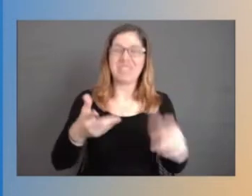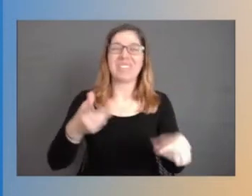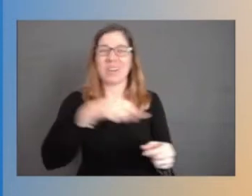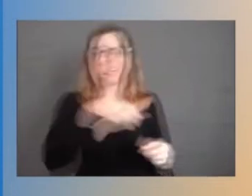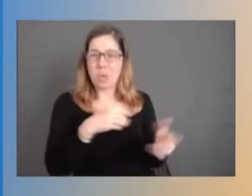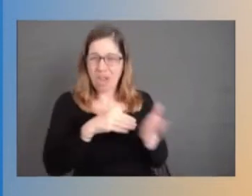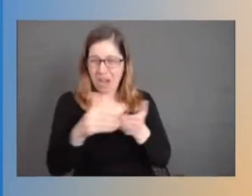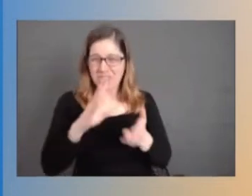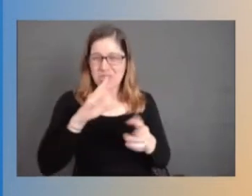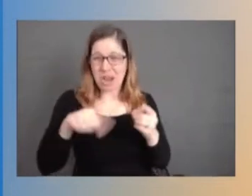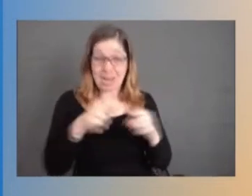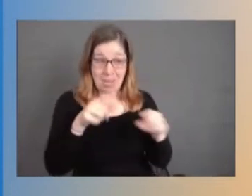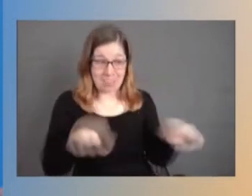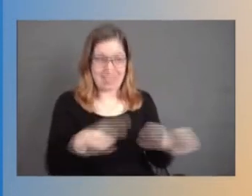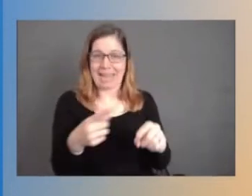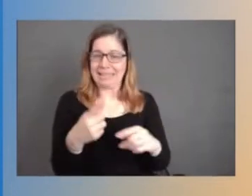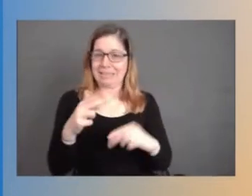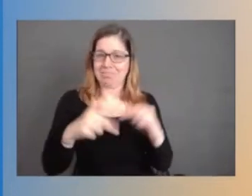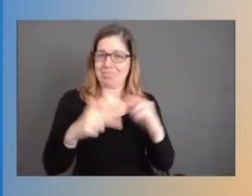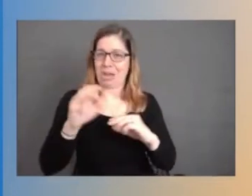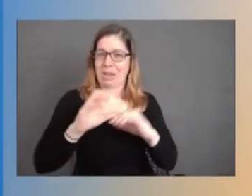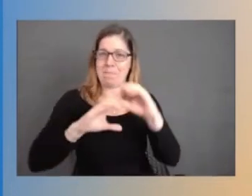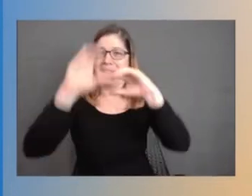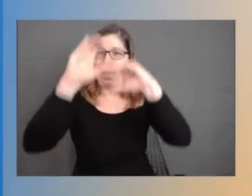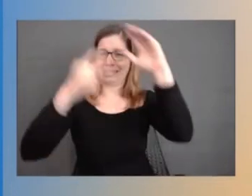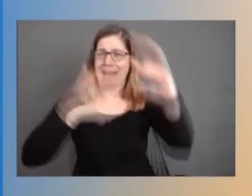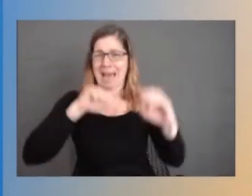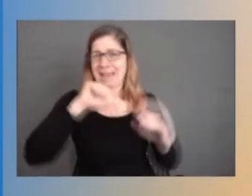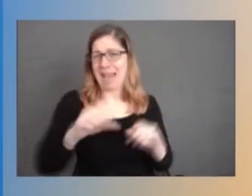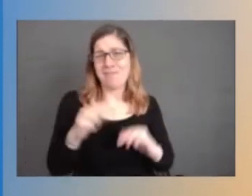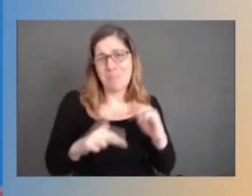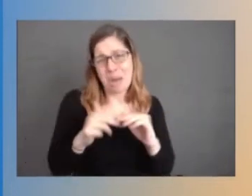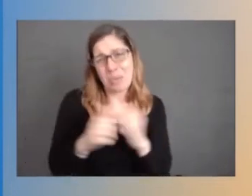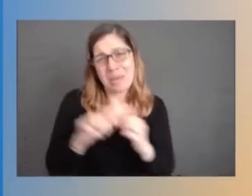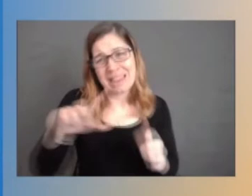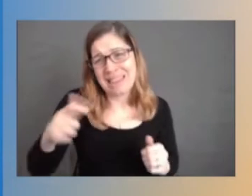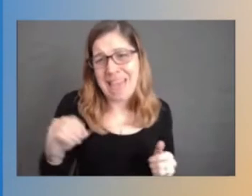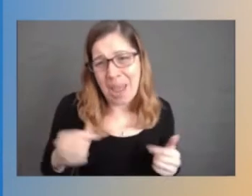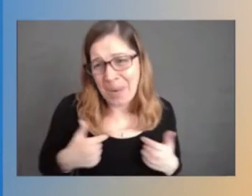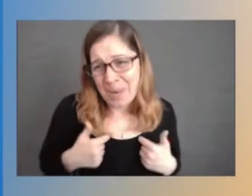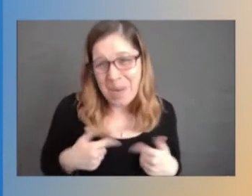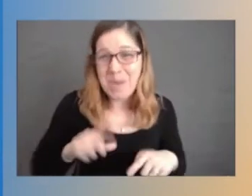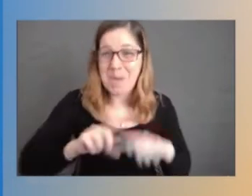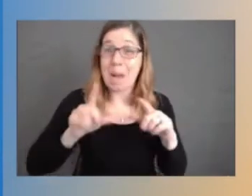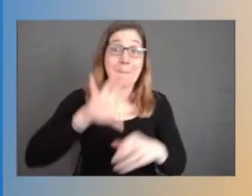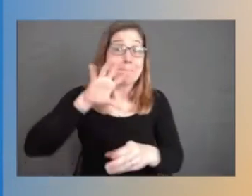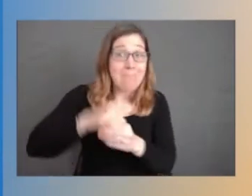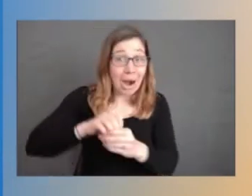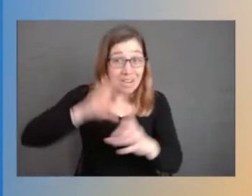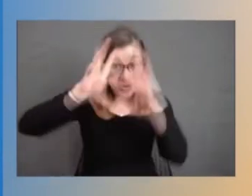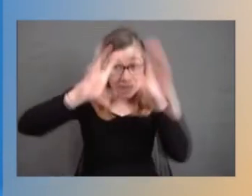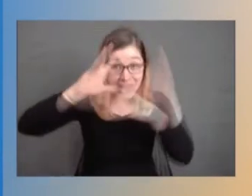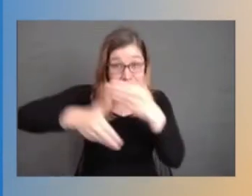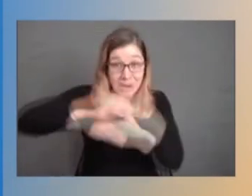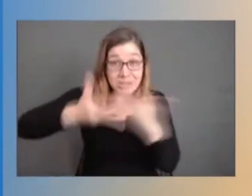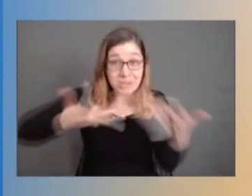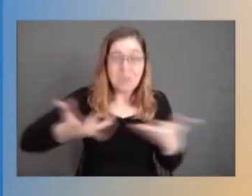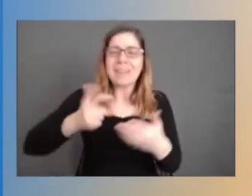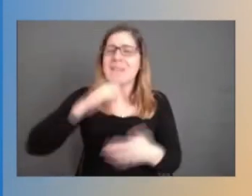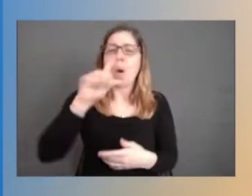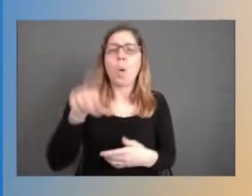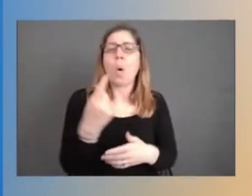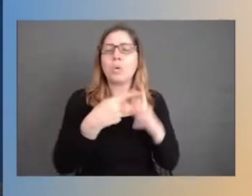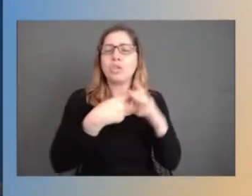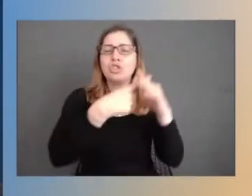as building blocks. And I love to build things with Lego. And to me, part of the creative process is not always starting out to actually